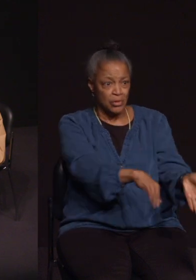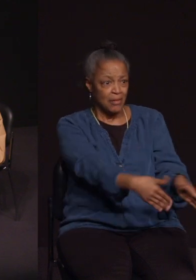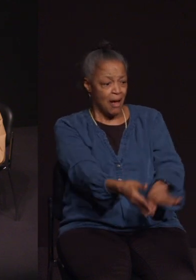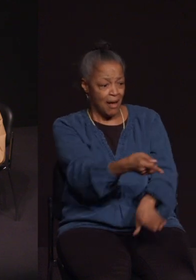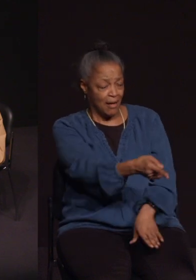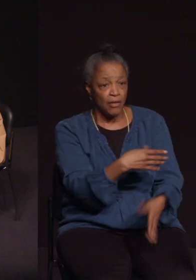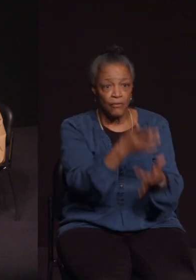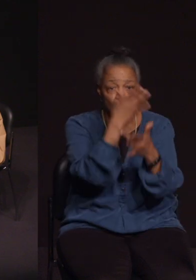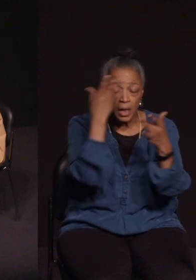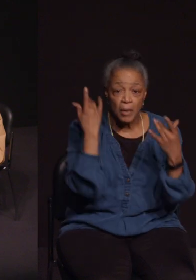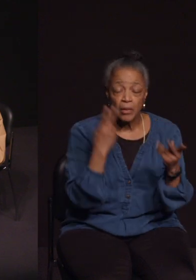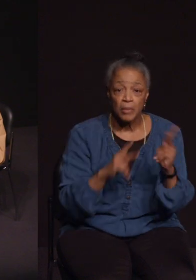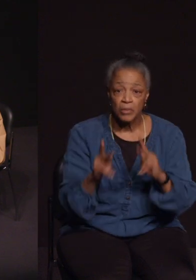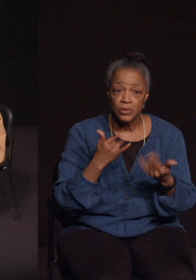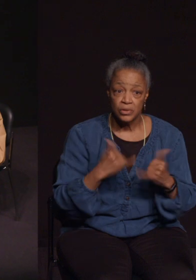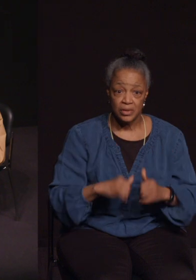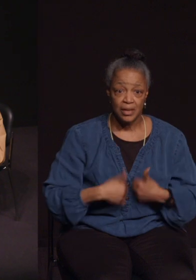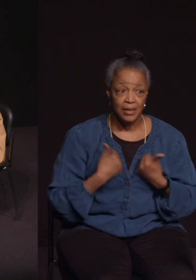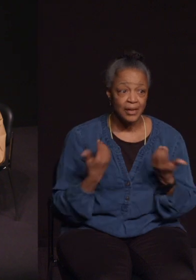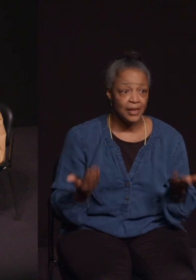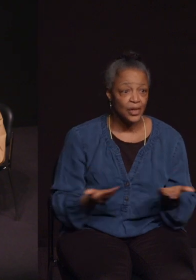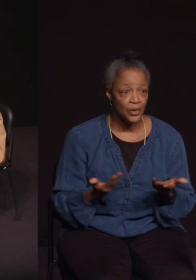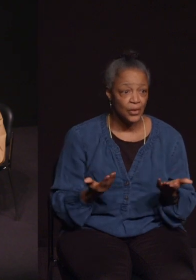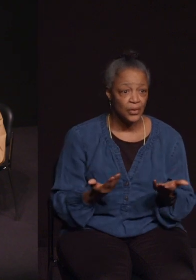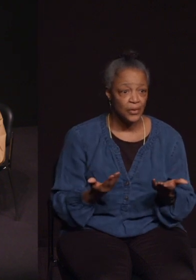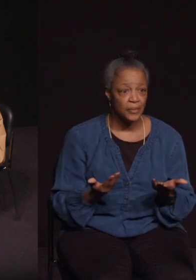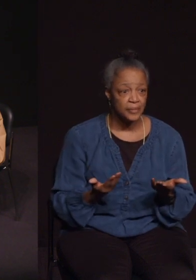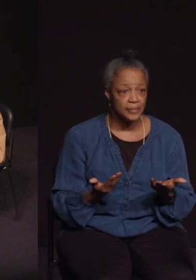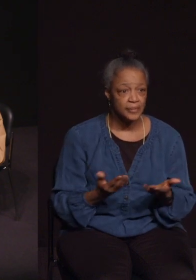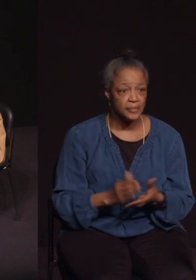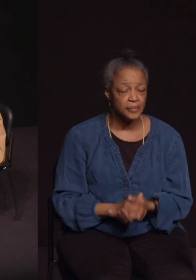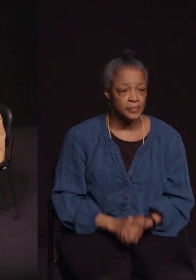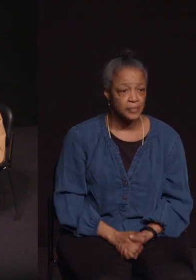forget about those who are left here, you know.